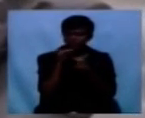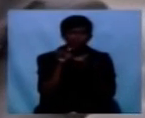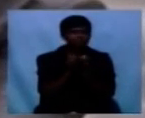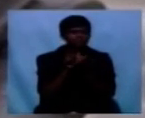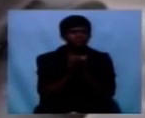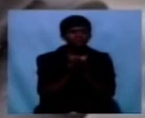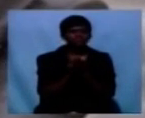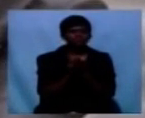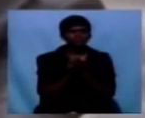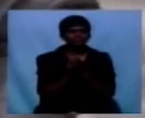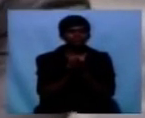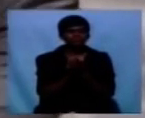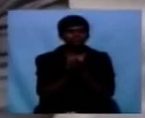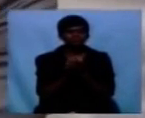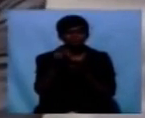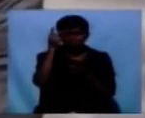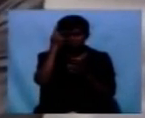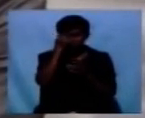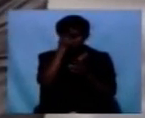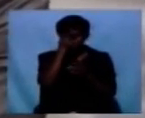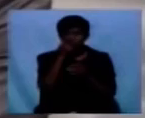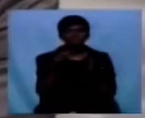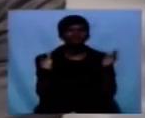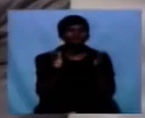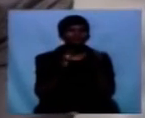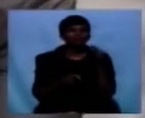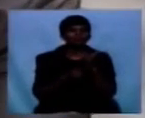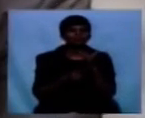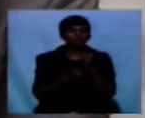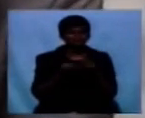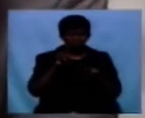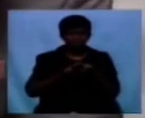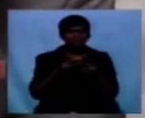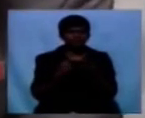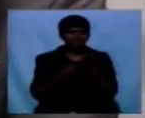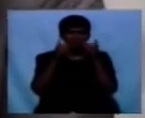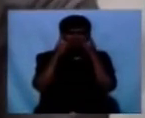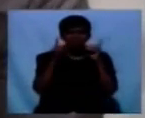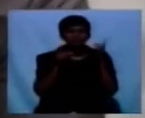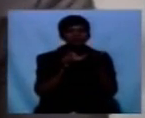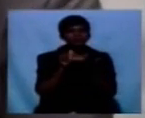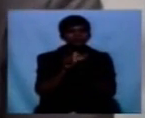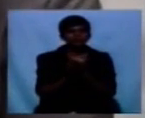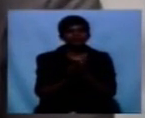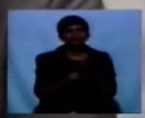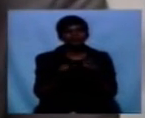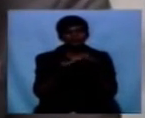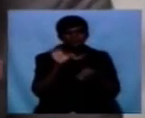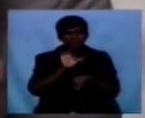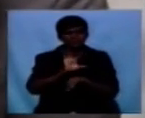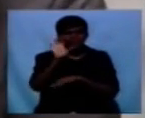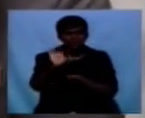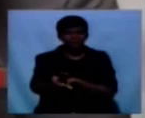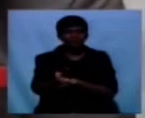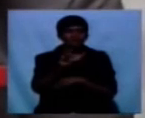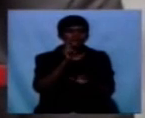I want to turn Petauke into a main city. I want Mansa to be declared a city. I want Chipata declared a city. I